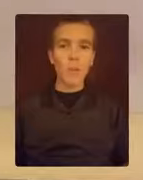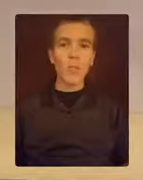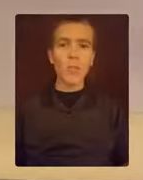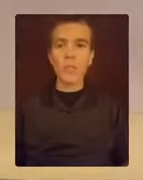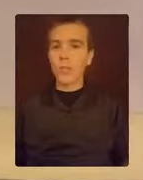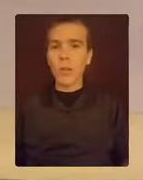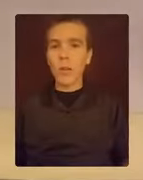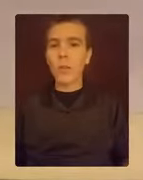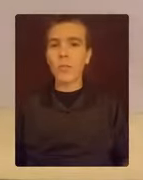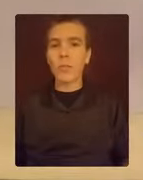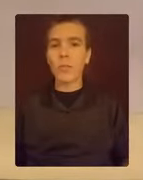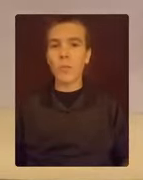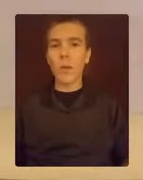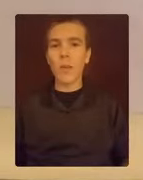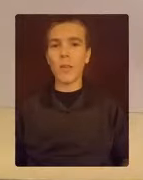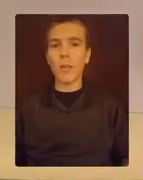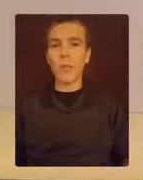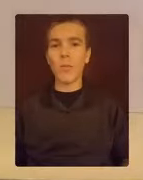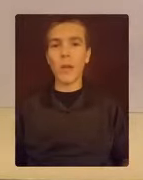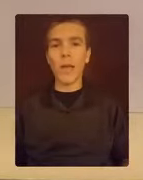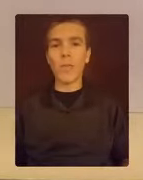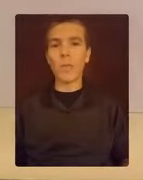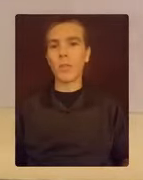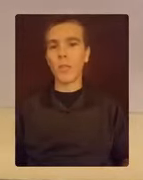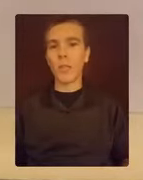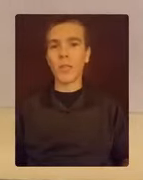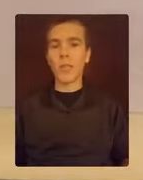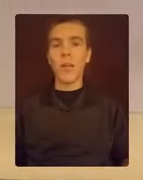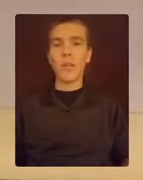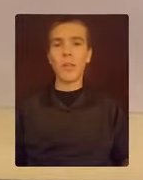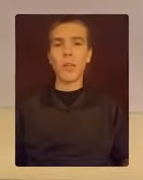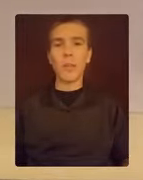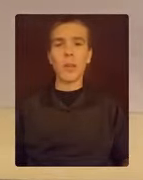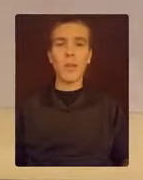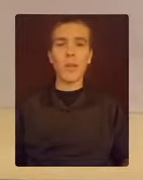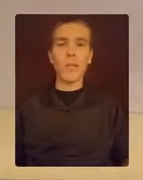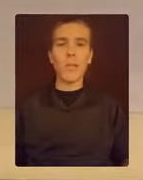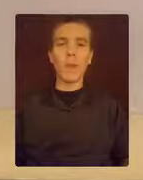anymore. Just treat others as the way that you would like to be treated.